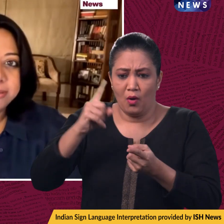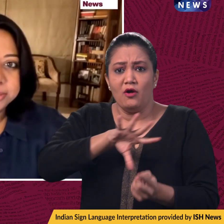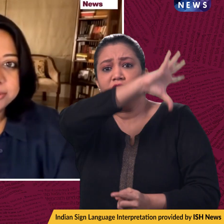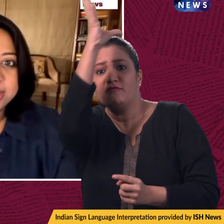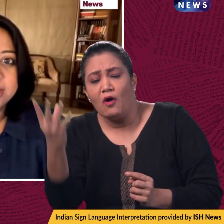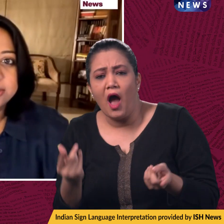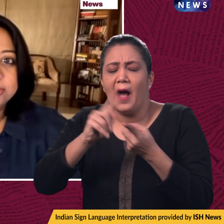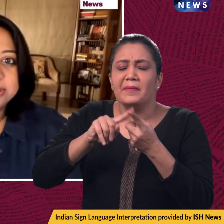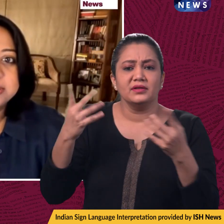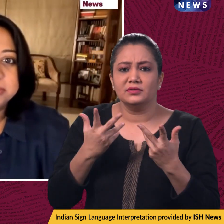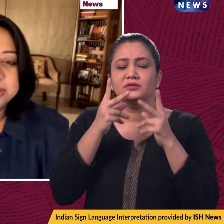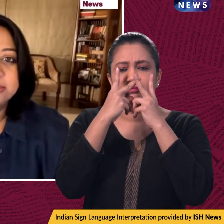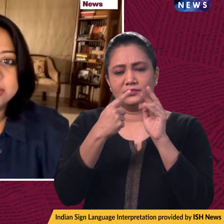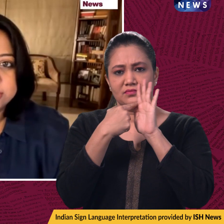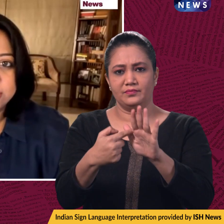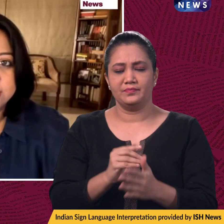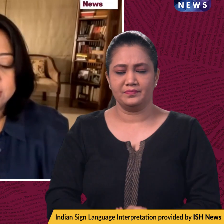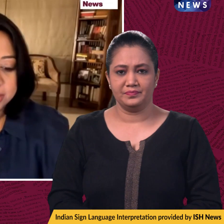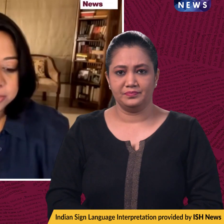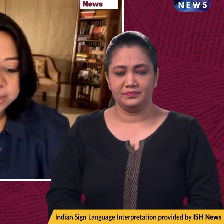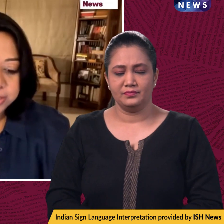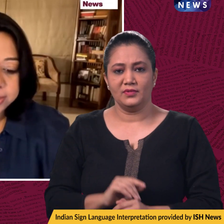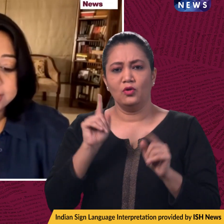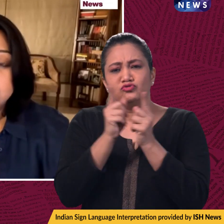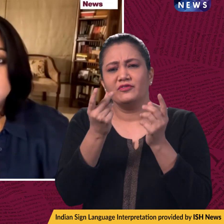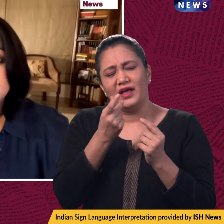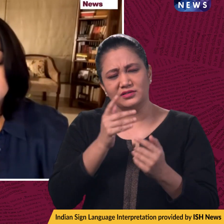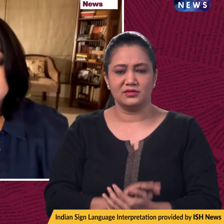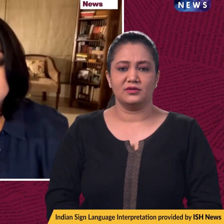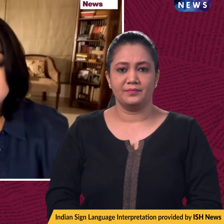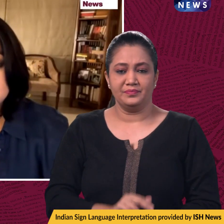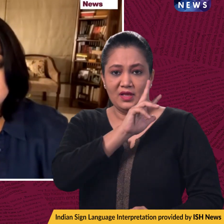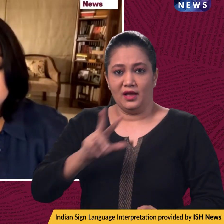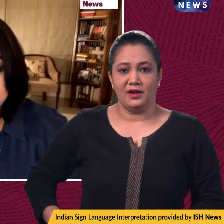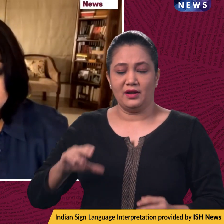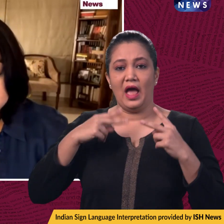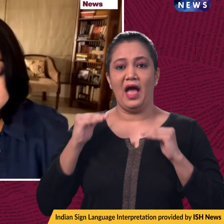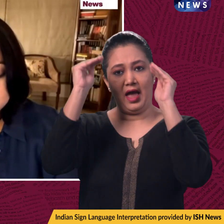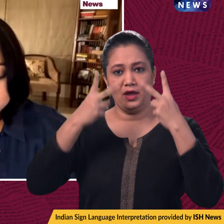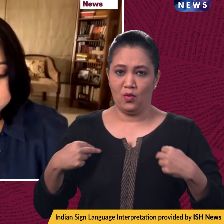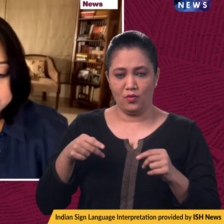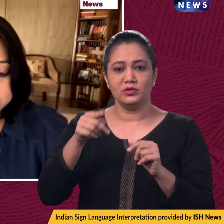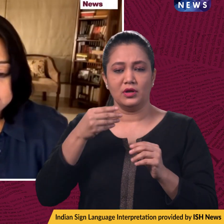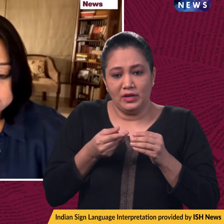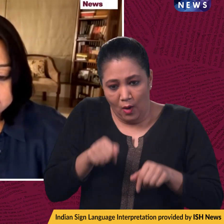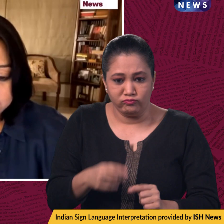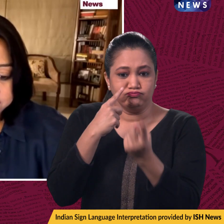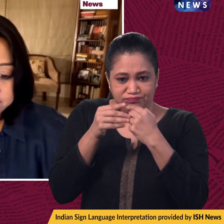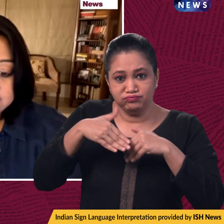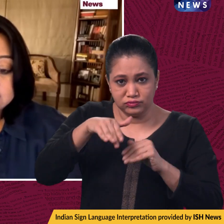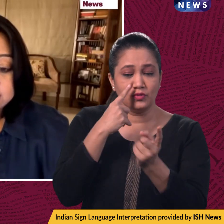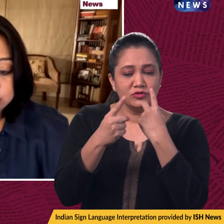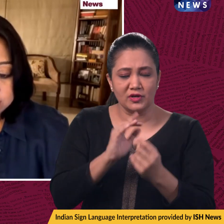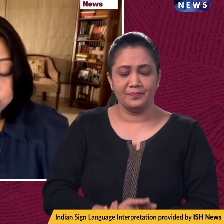happened today with regard to this particular story. We'll make it quick. Like I told you, the Karnataka High Court is hearing the matter right